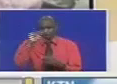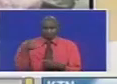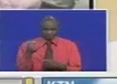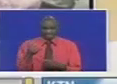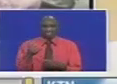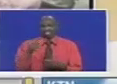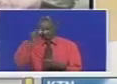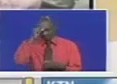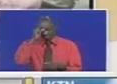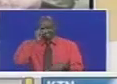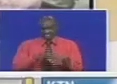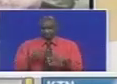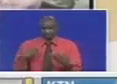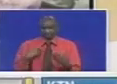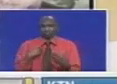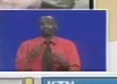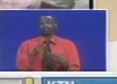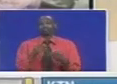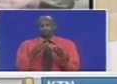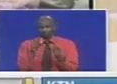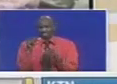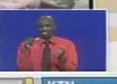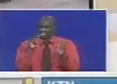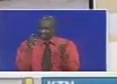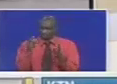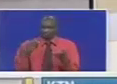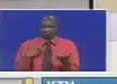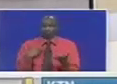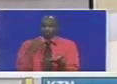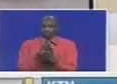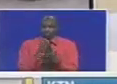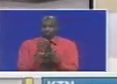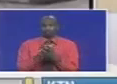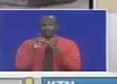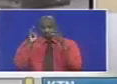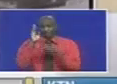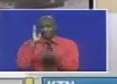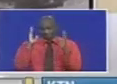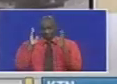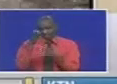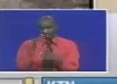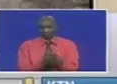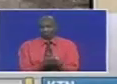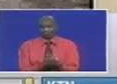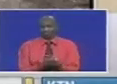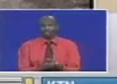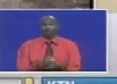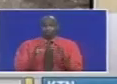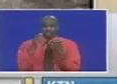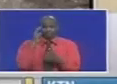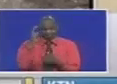time to address some of these key issues because they are well on top of the agenda. So Suna, World Vision, what is